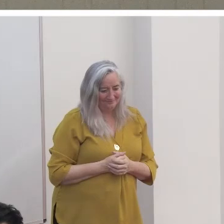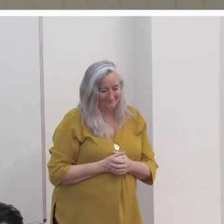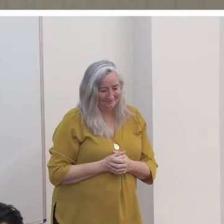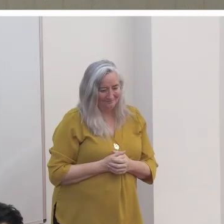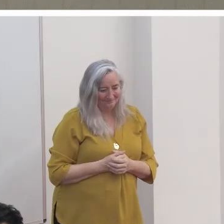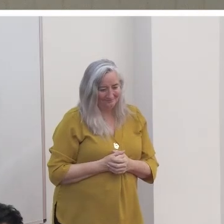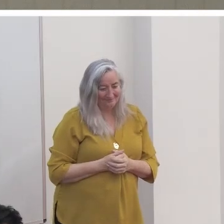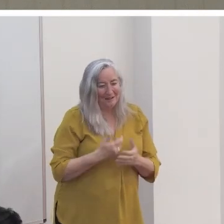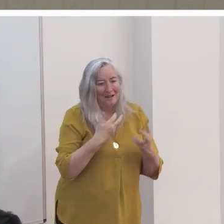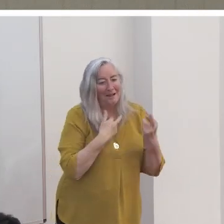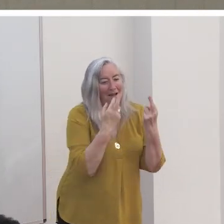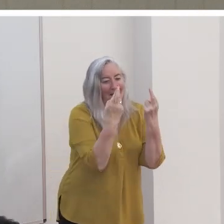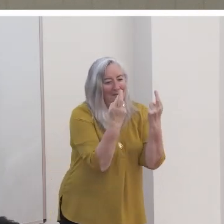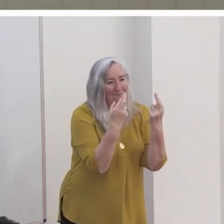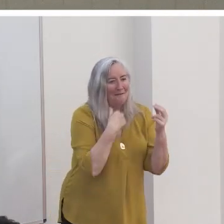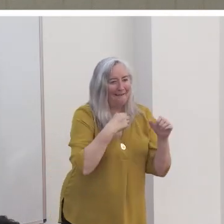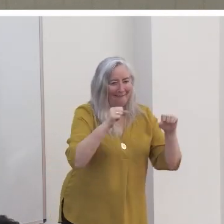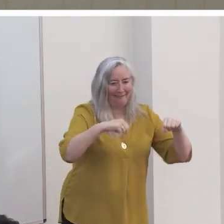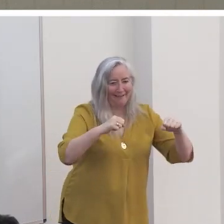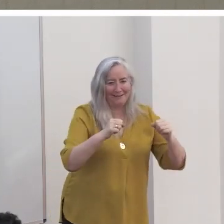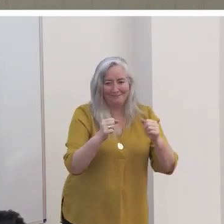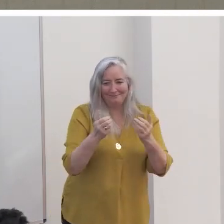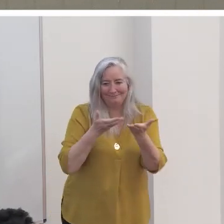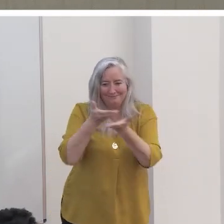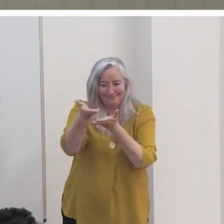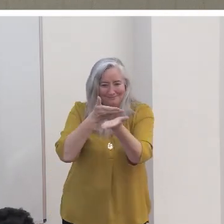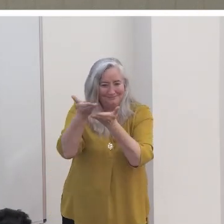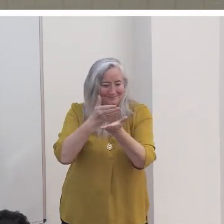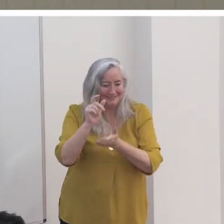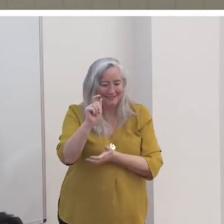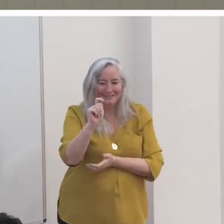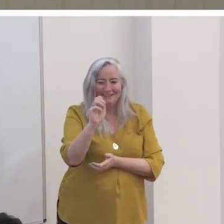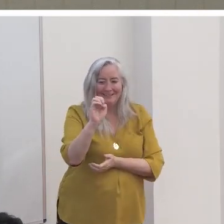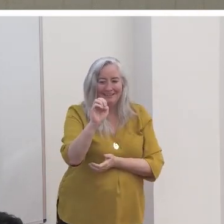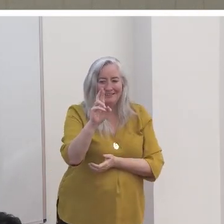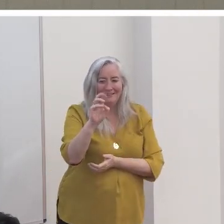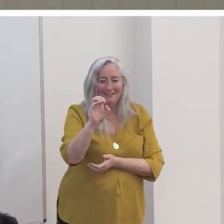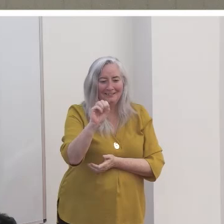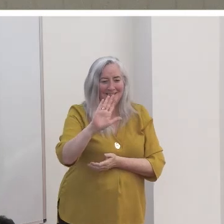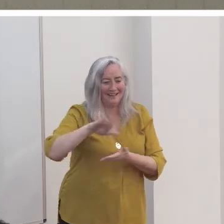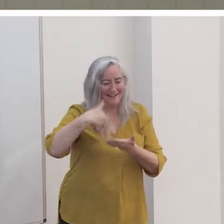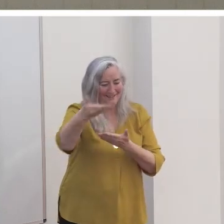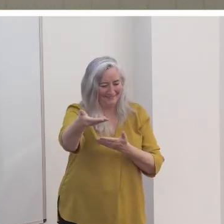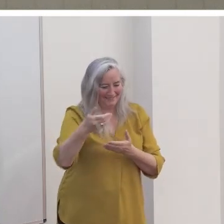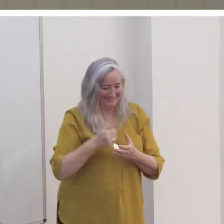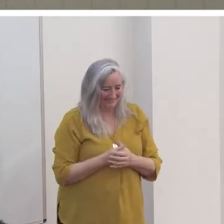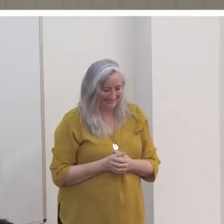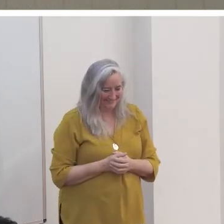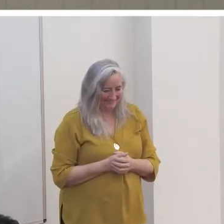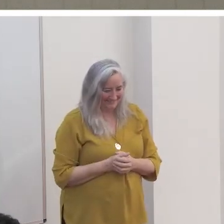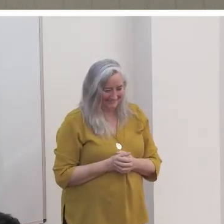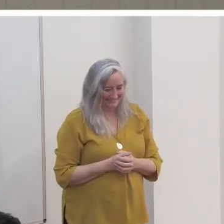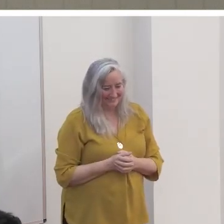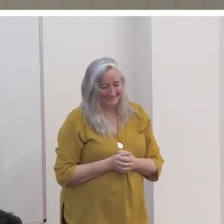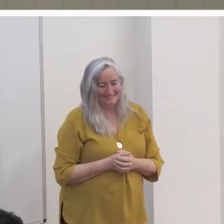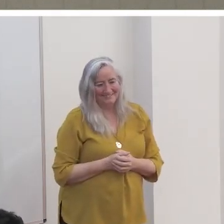them. So as long as there's no one nearby, I think I'll be able to deliver the presentation.